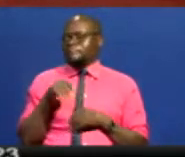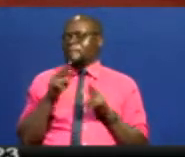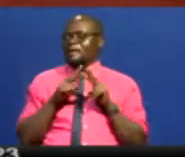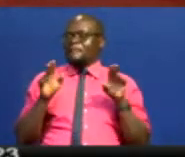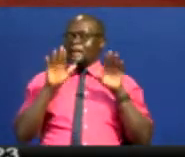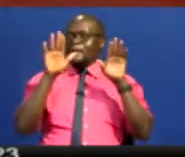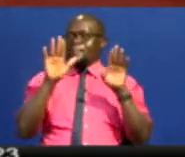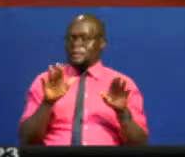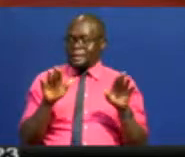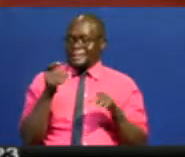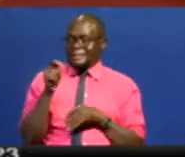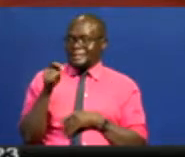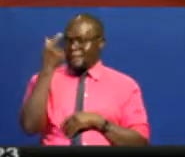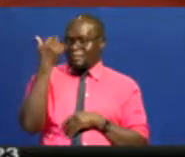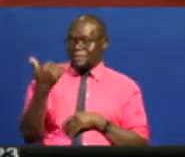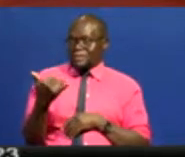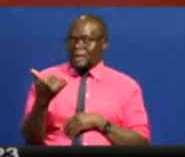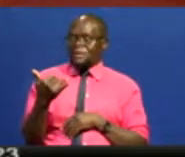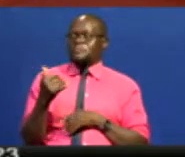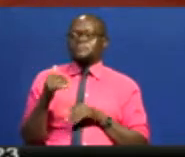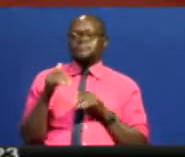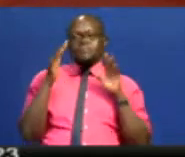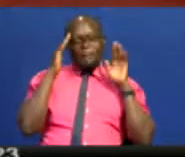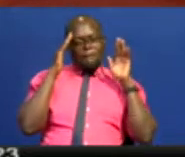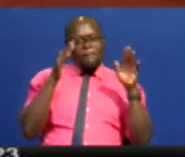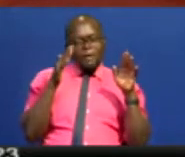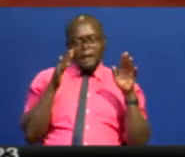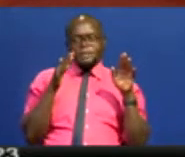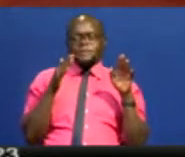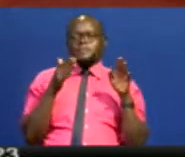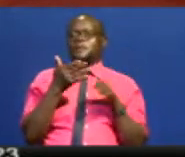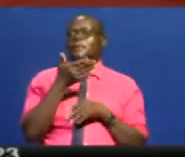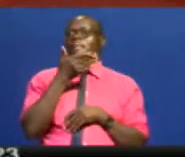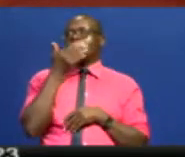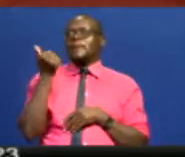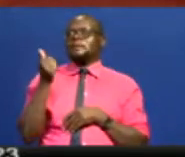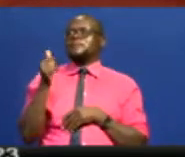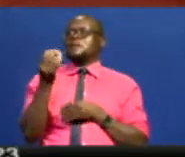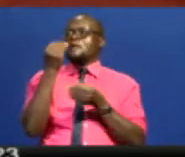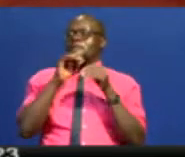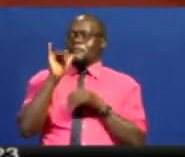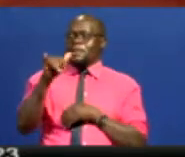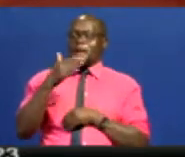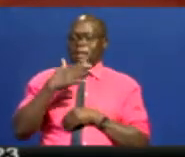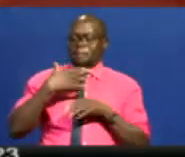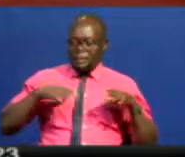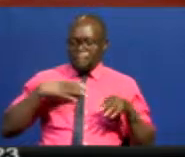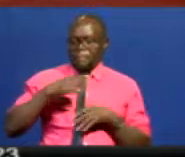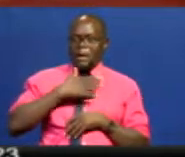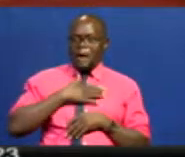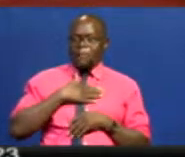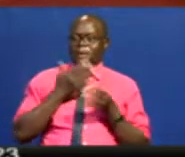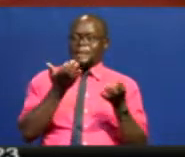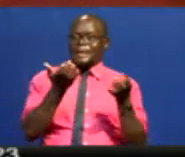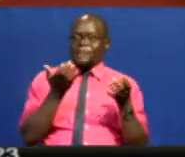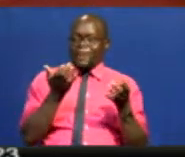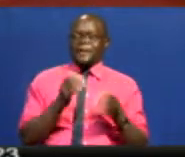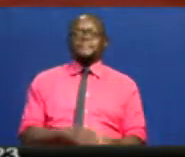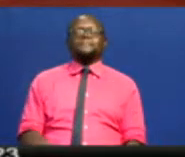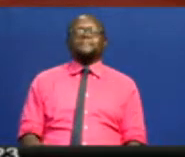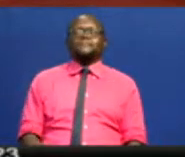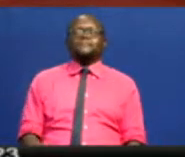key because we now start needing to focus on the best foods that our people require. Mr.